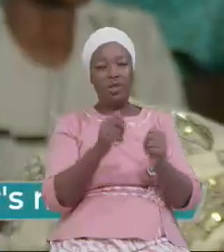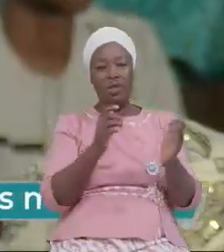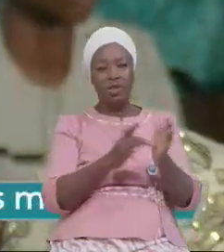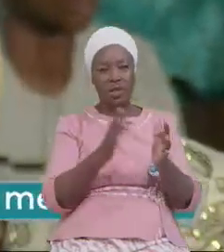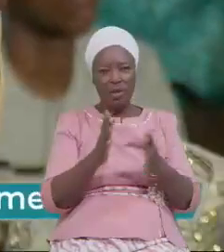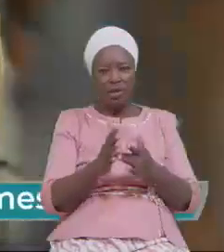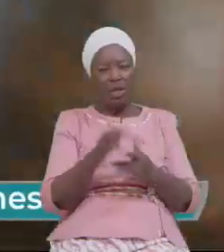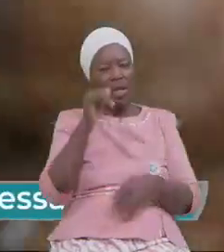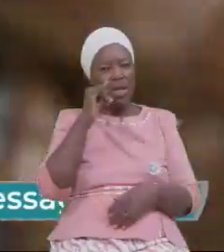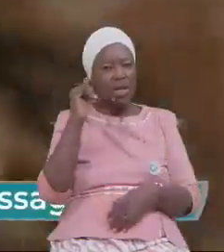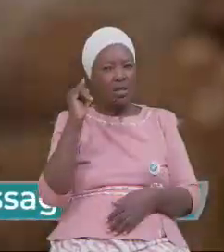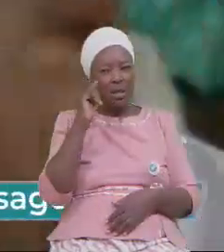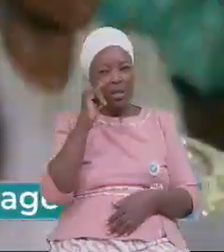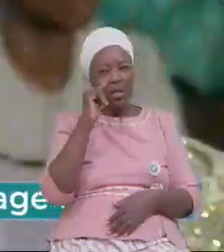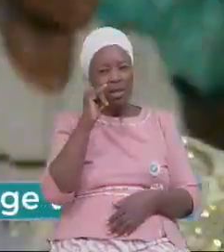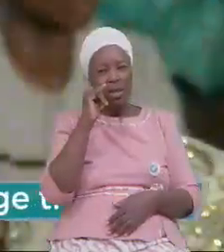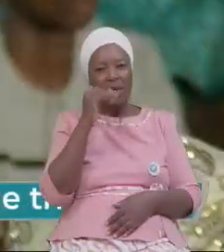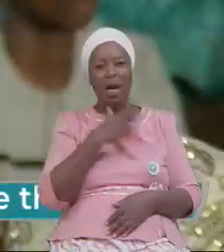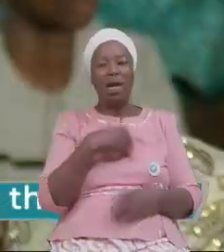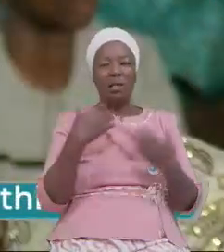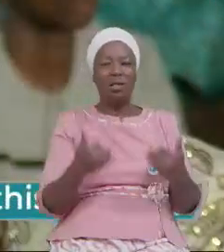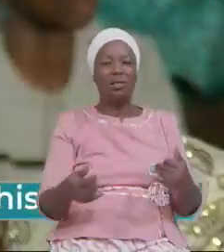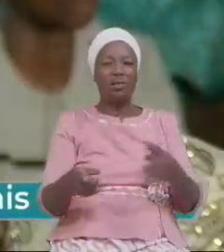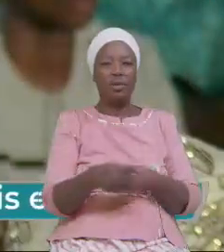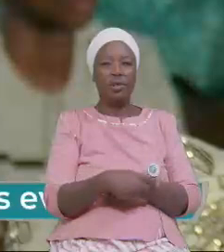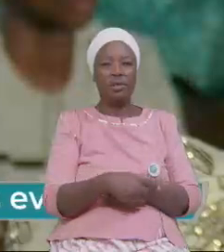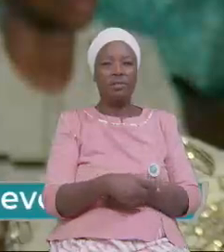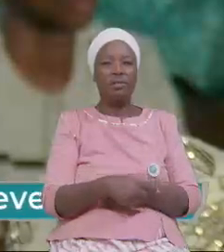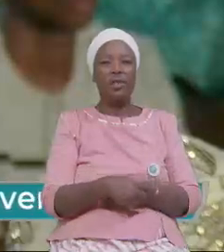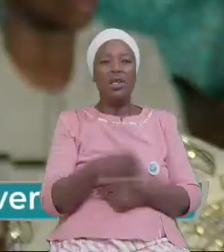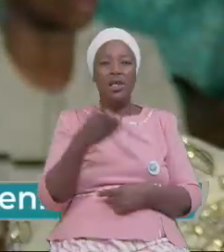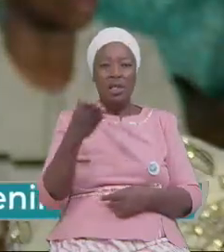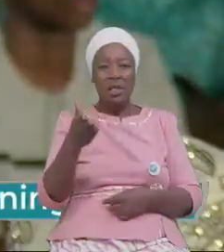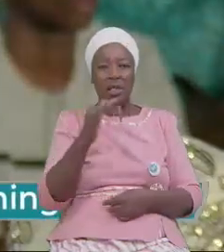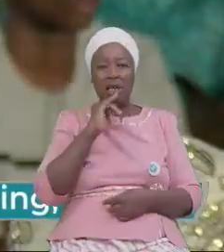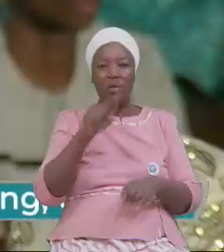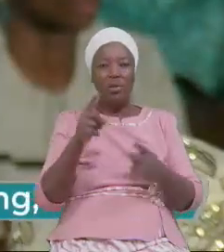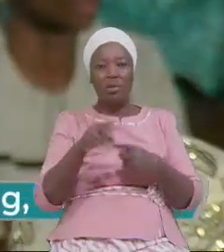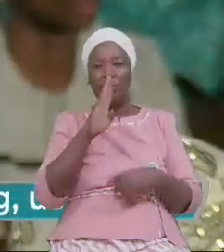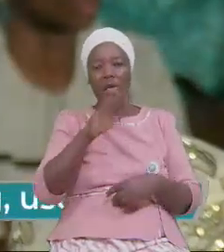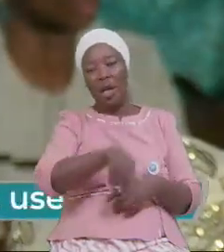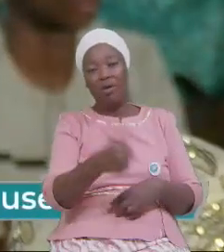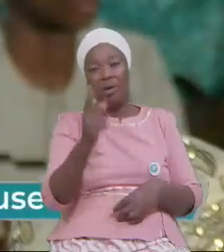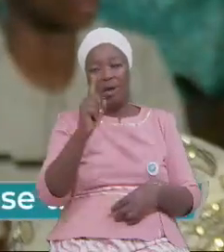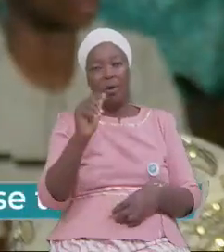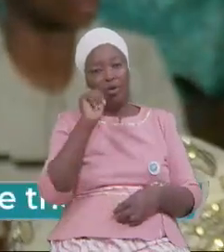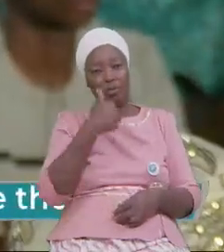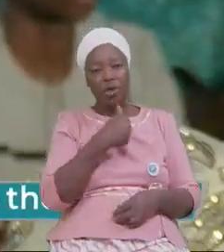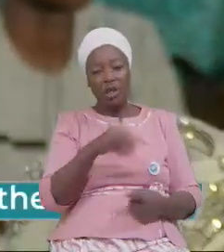yesterday and today that there's going to be another one tomorrow. There'll be a special